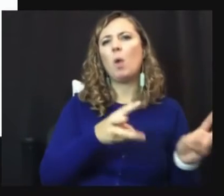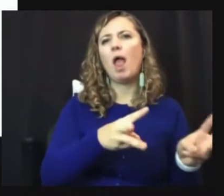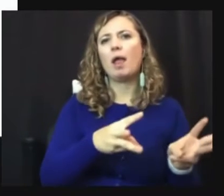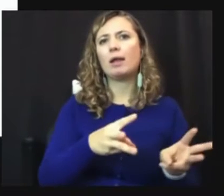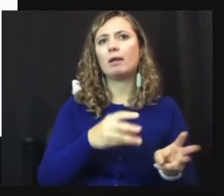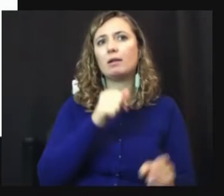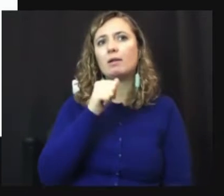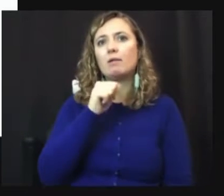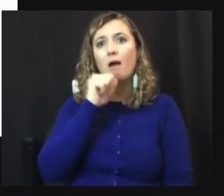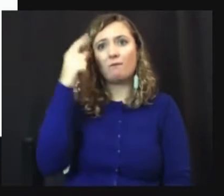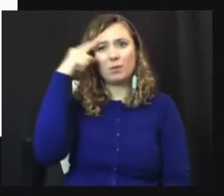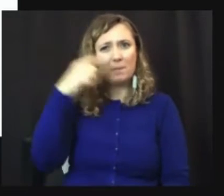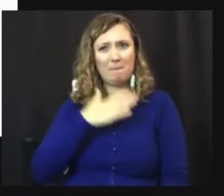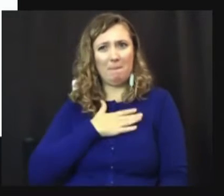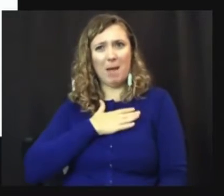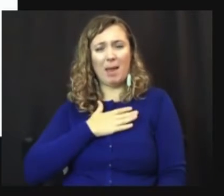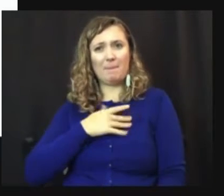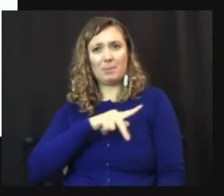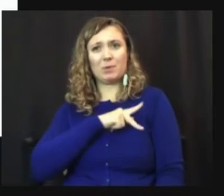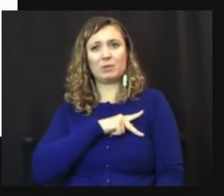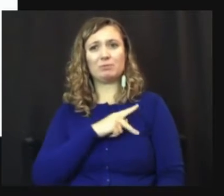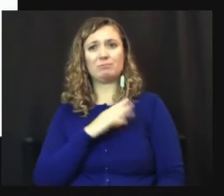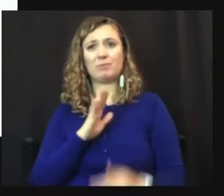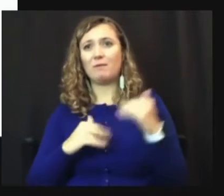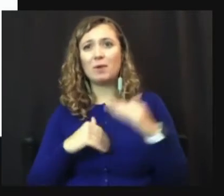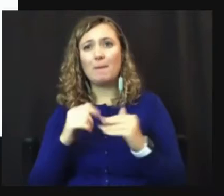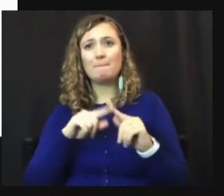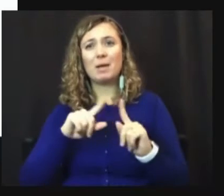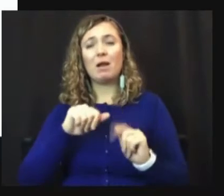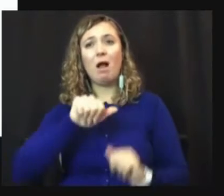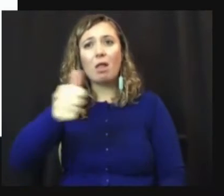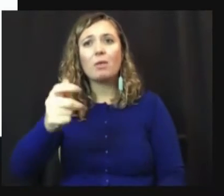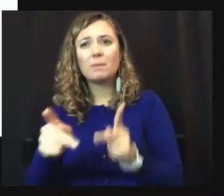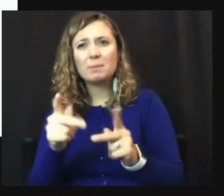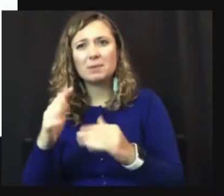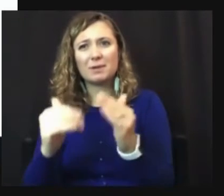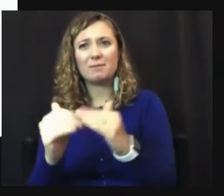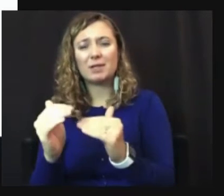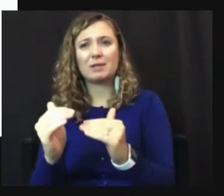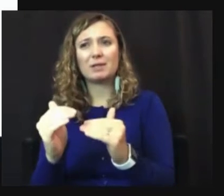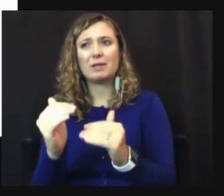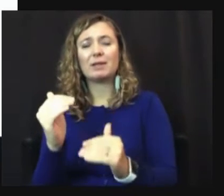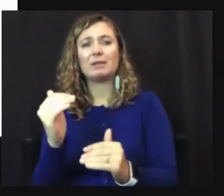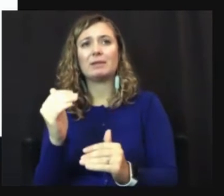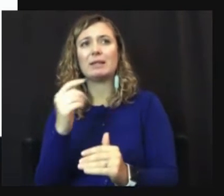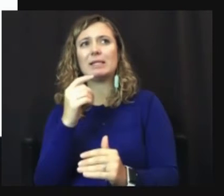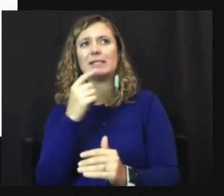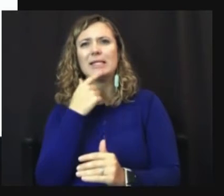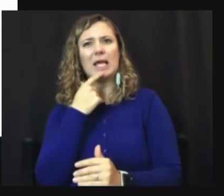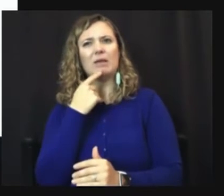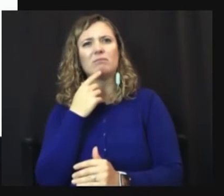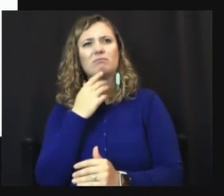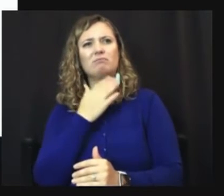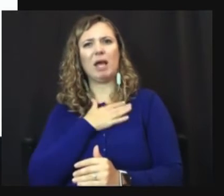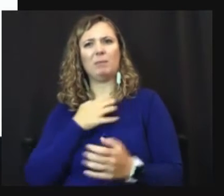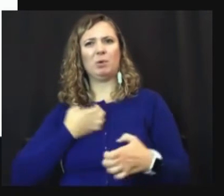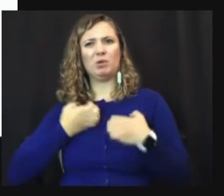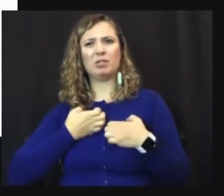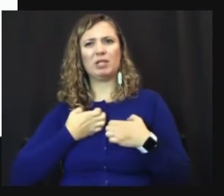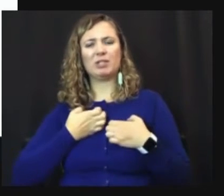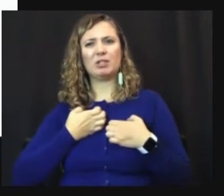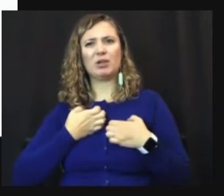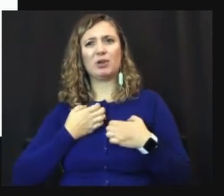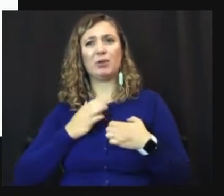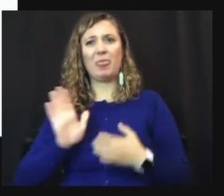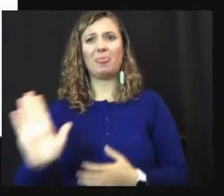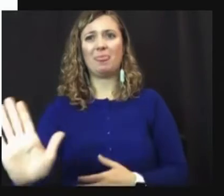for others. So then that tells me that my emotions belong to others and they don't belong to me.